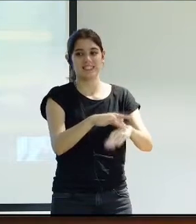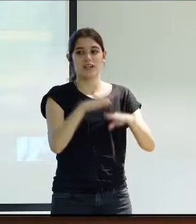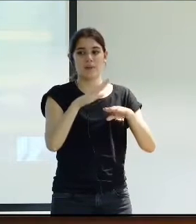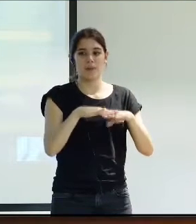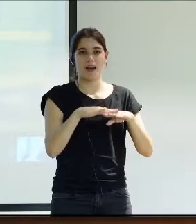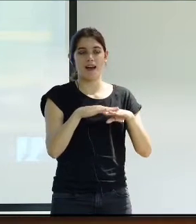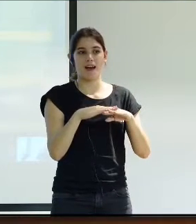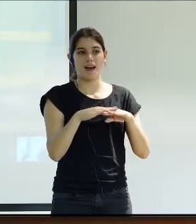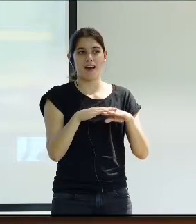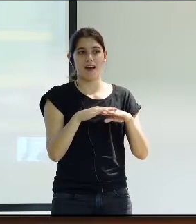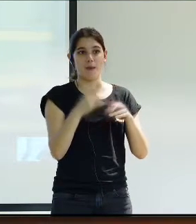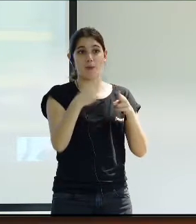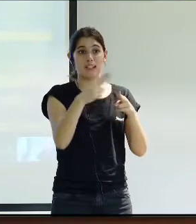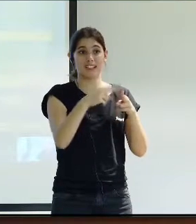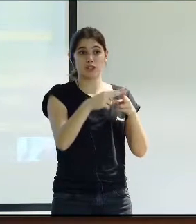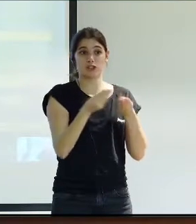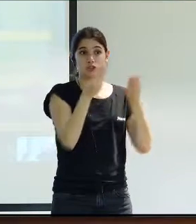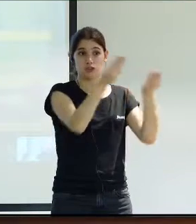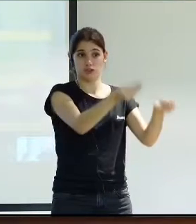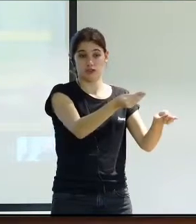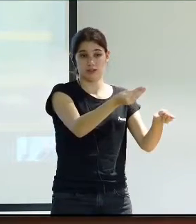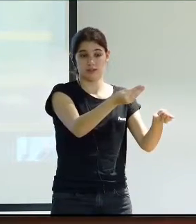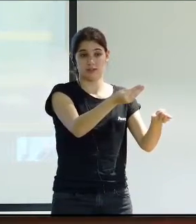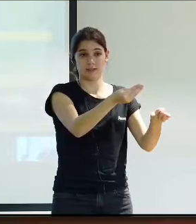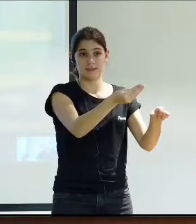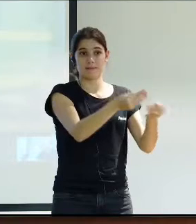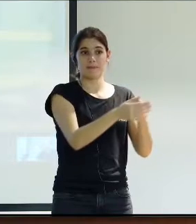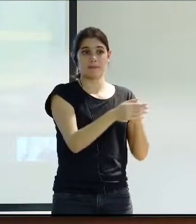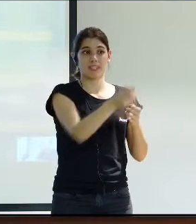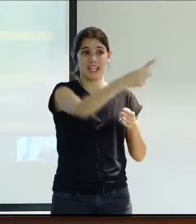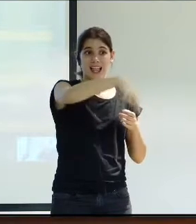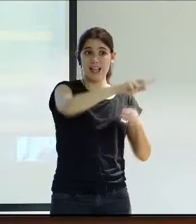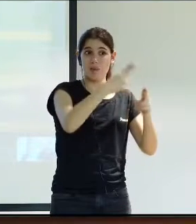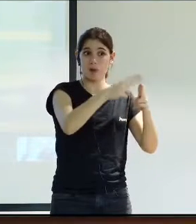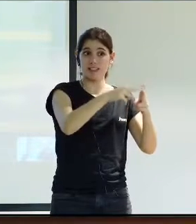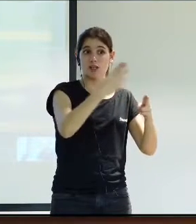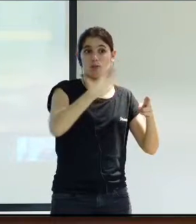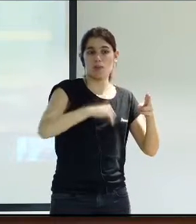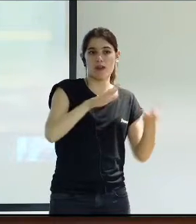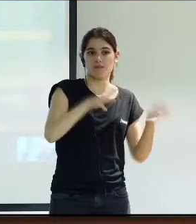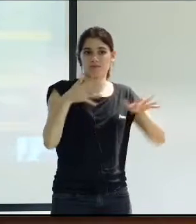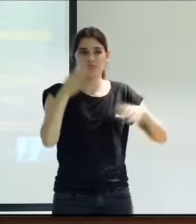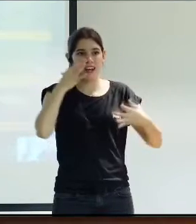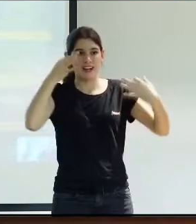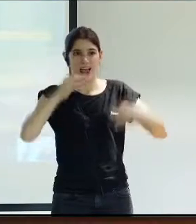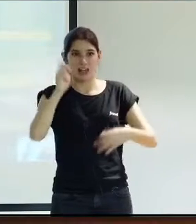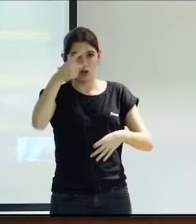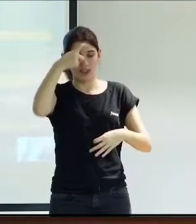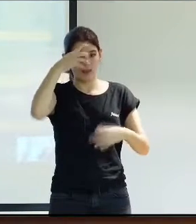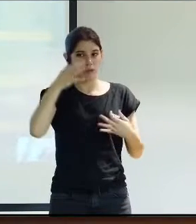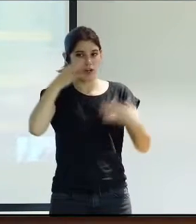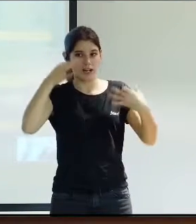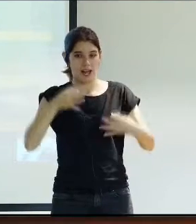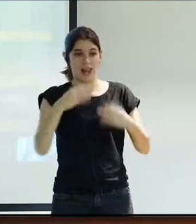the concept of Article 19. And all these things are available on